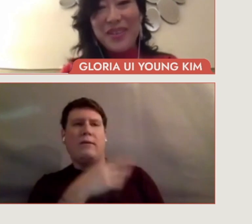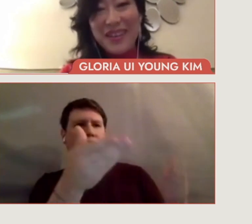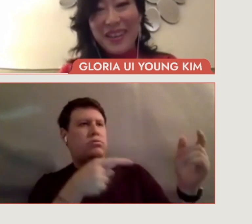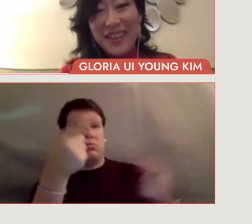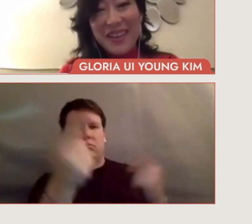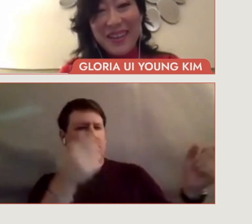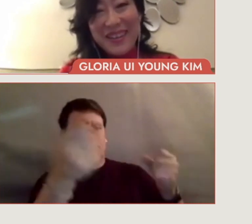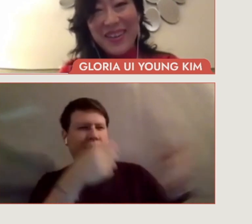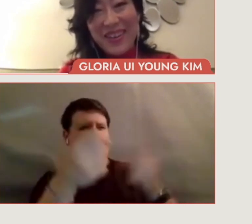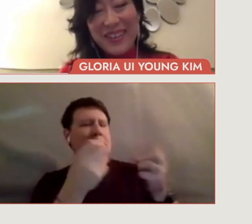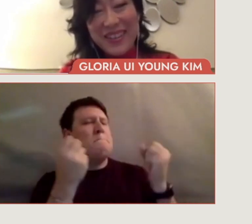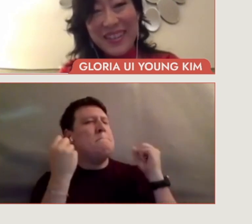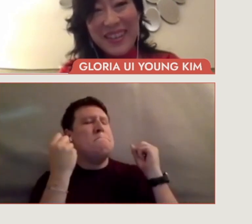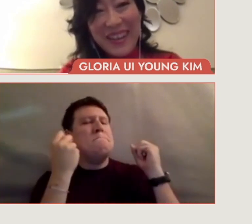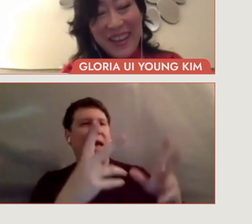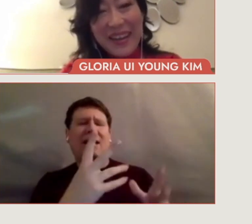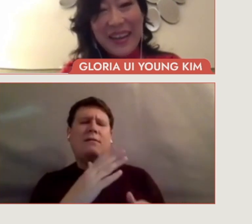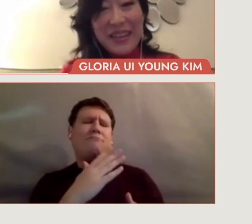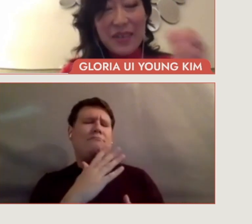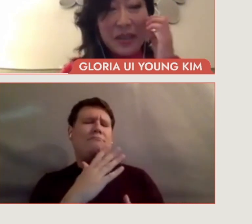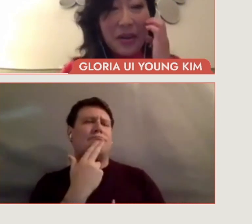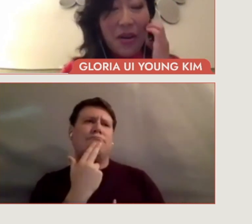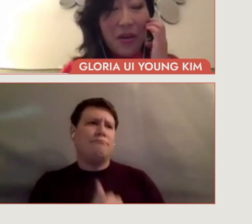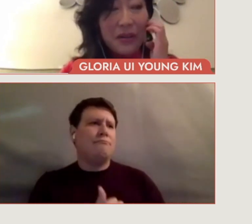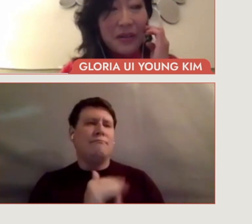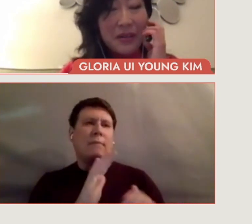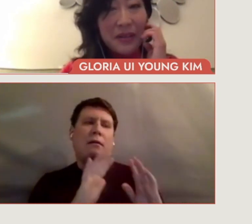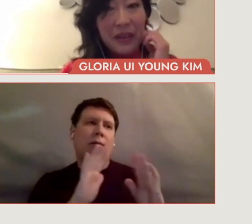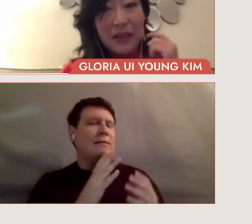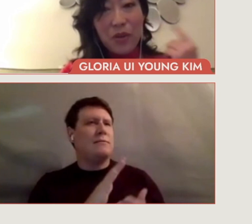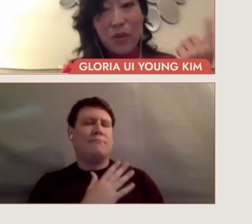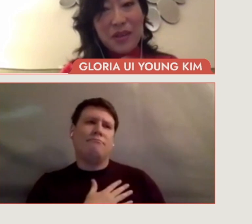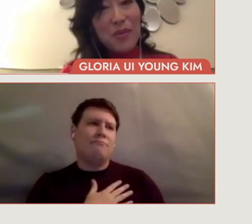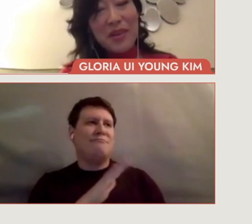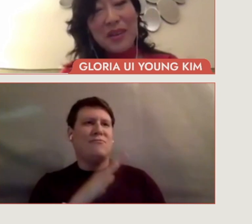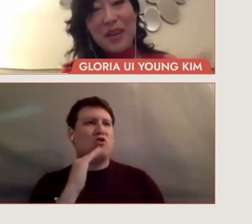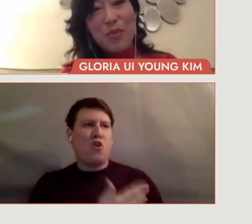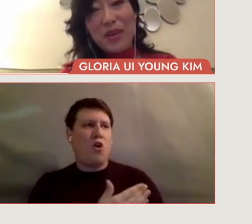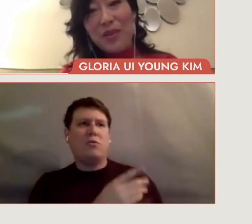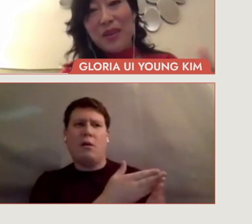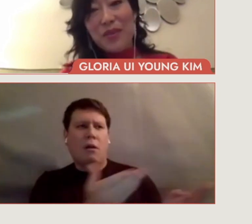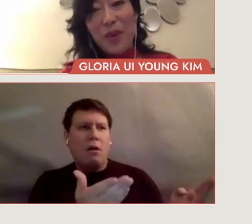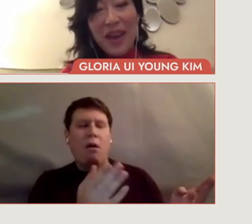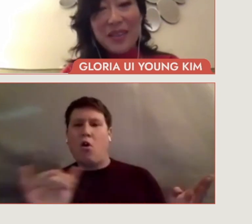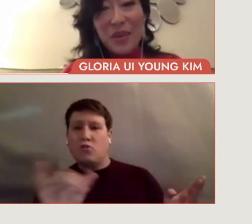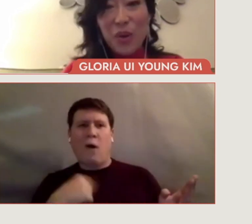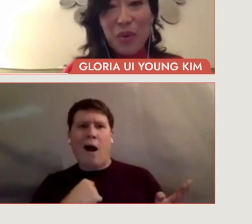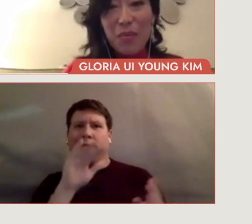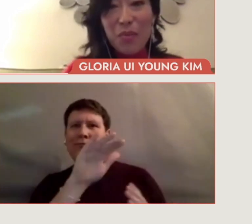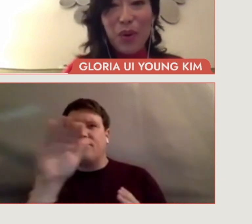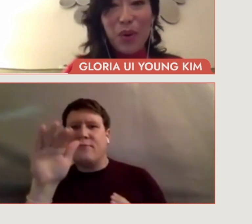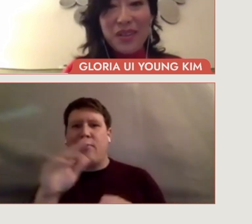adorable girls. And I had even done a call in like the Korean community. I put out a few ads in the